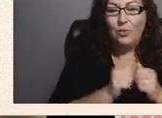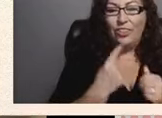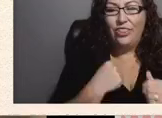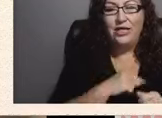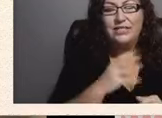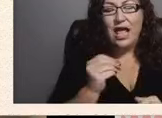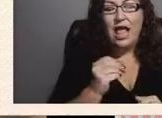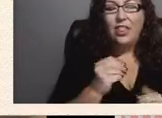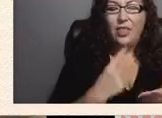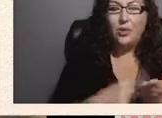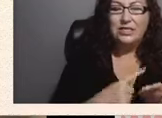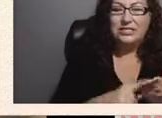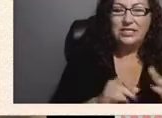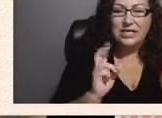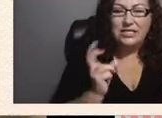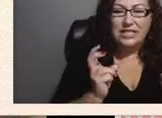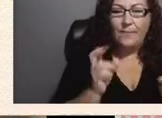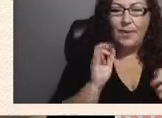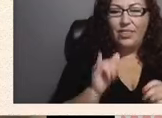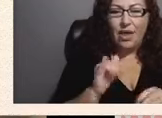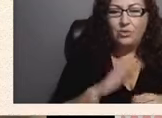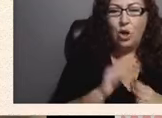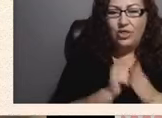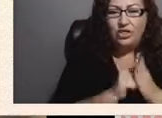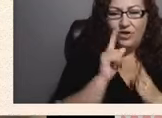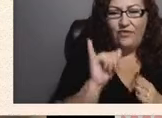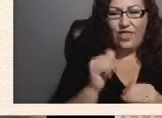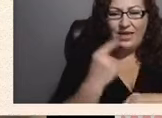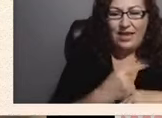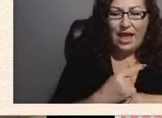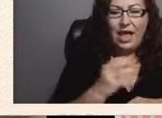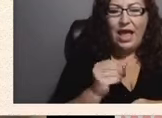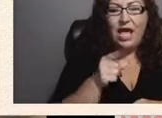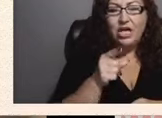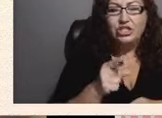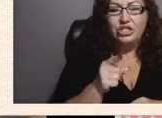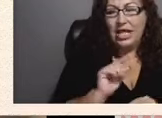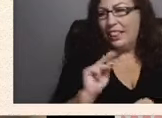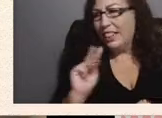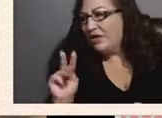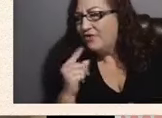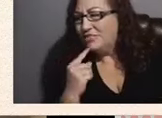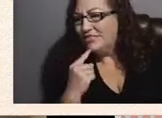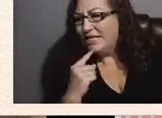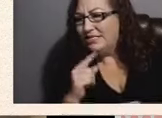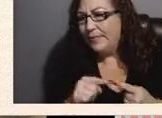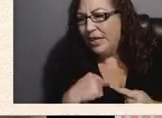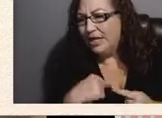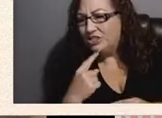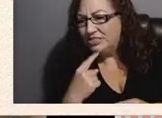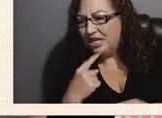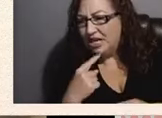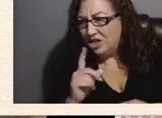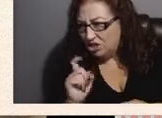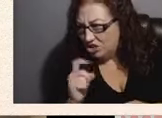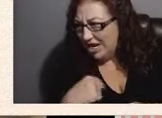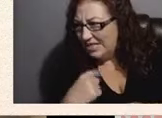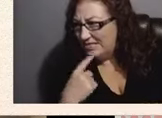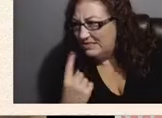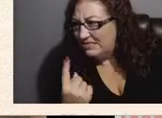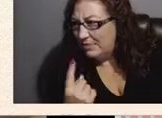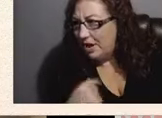discussing a topic that was on the agenda for that day. And she leaned over and she said to me, "Should I get up and say something?" And I was like, "Oh